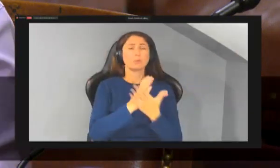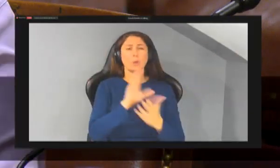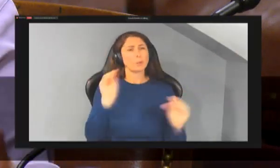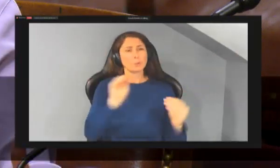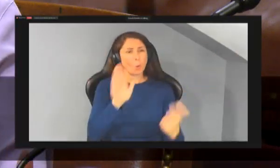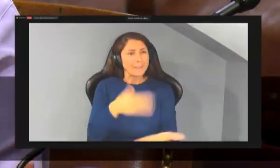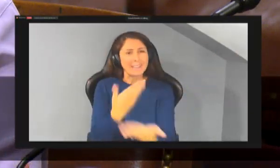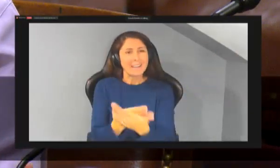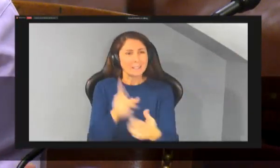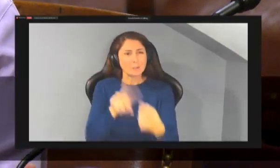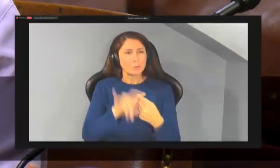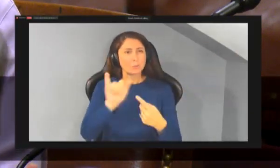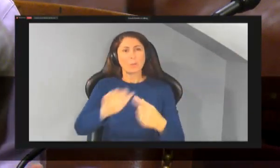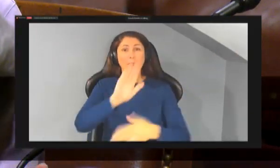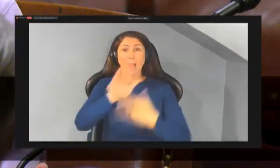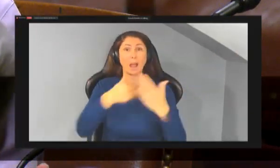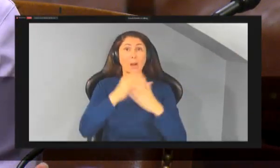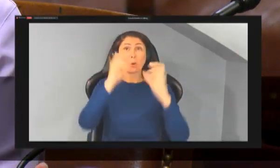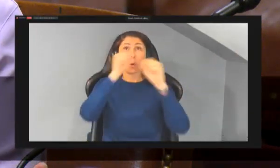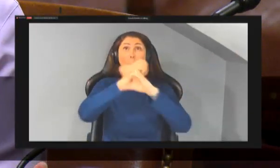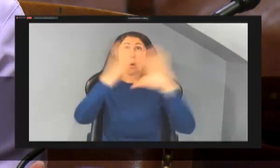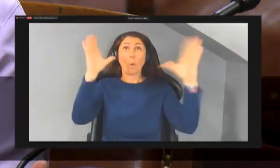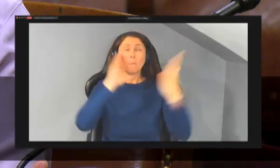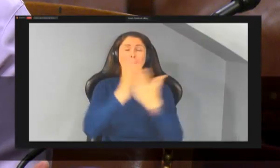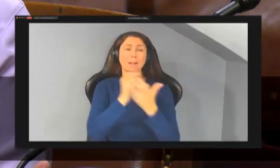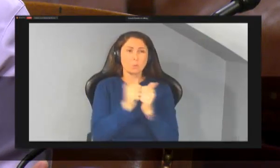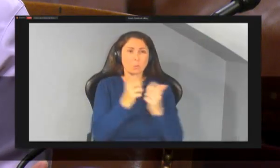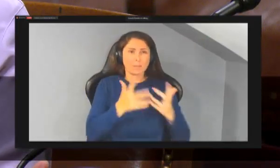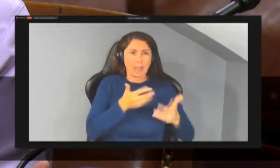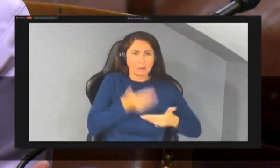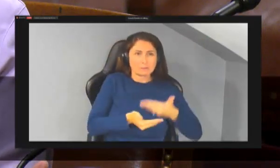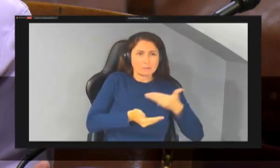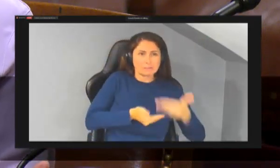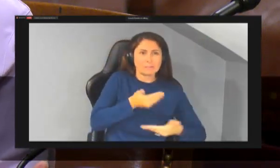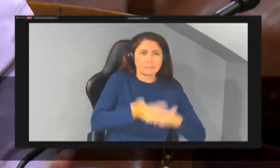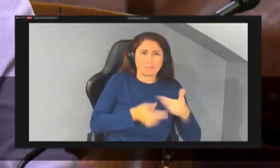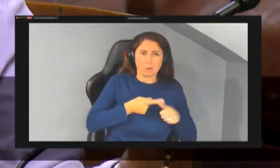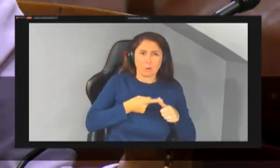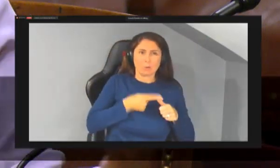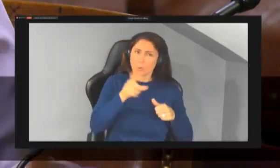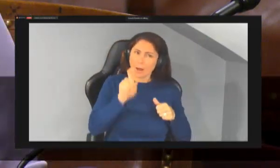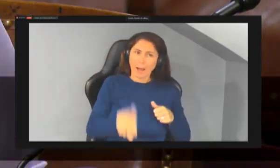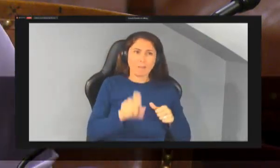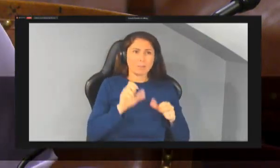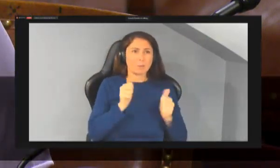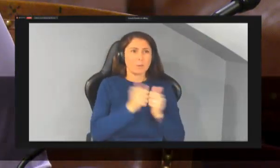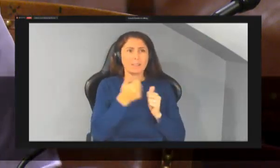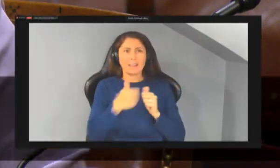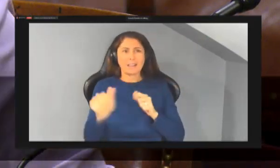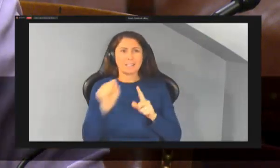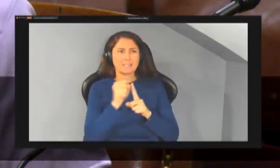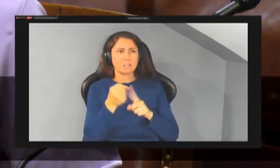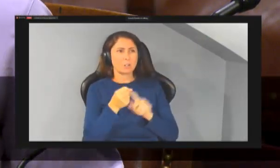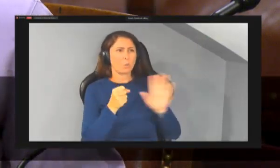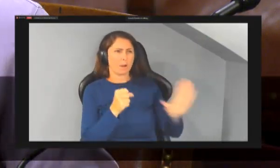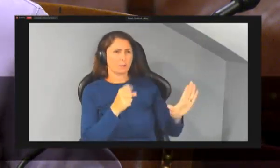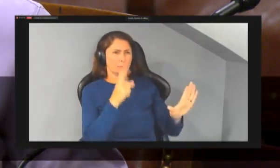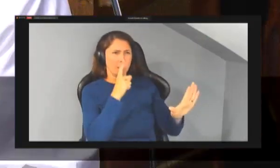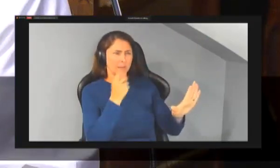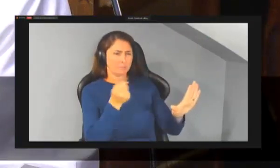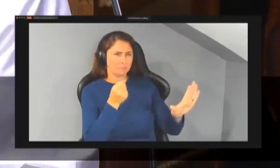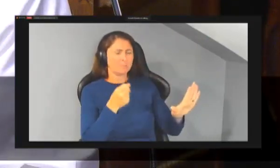picture without taking the baby step, and you have to do that in any situation. So, can we stay there for just one second? Sorry. I think